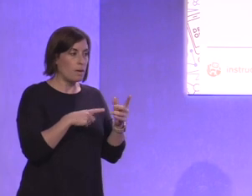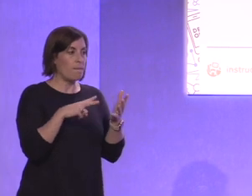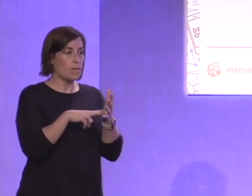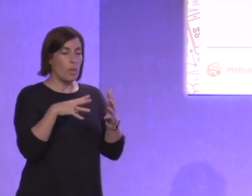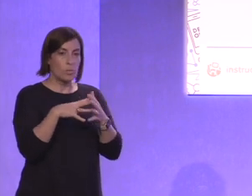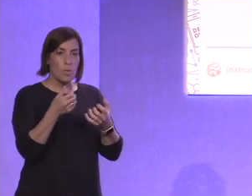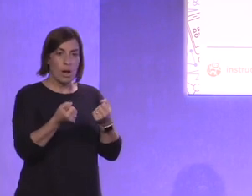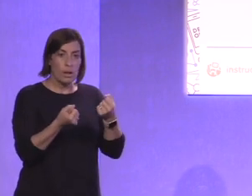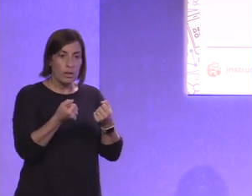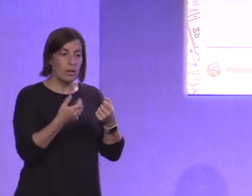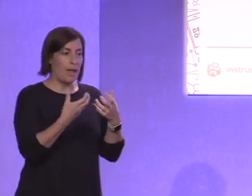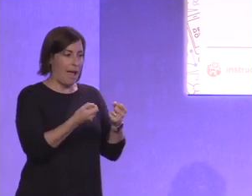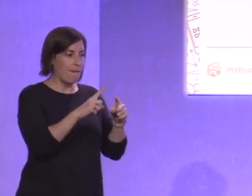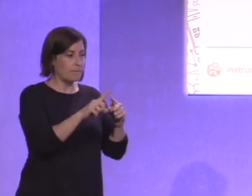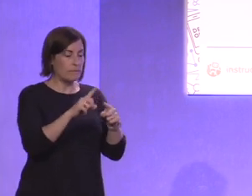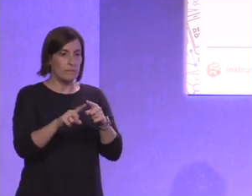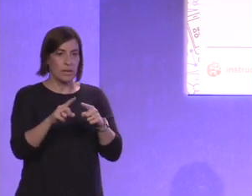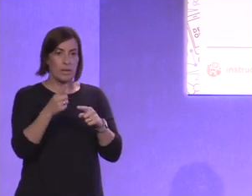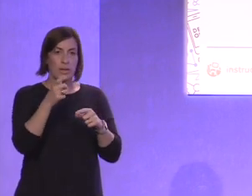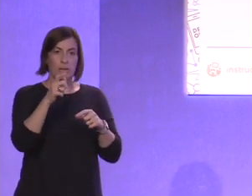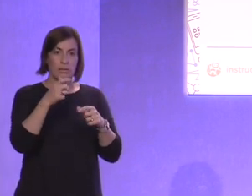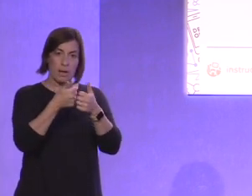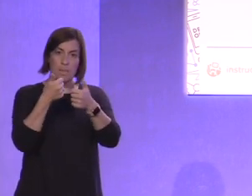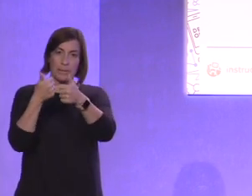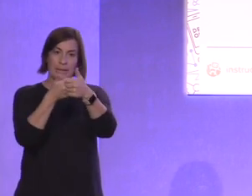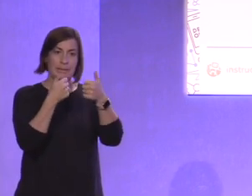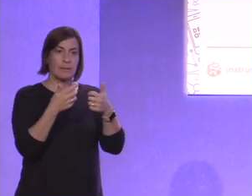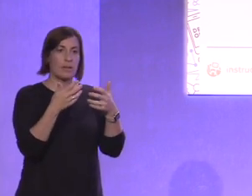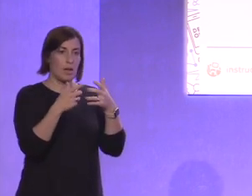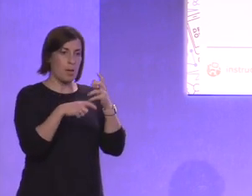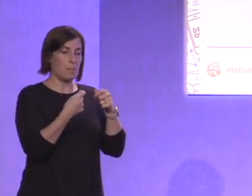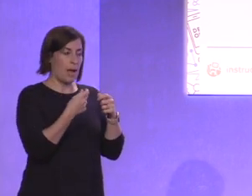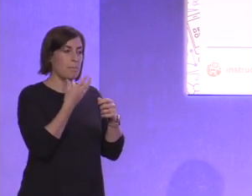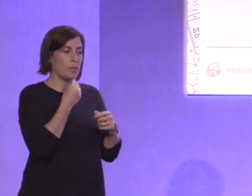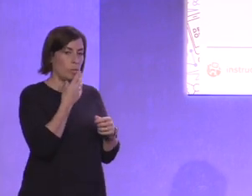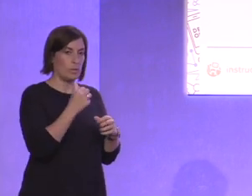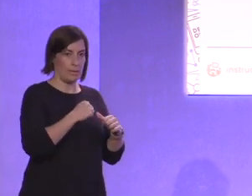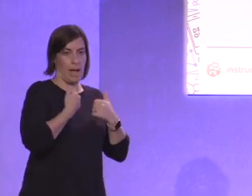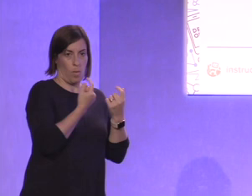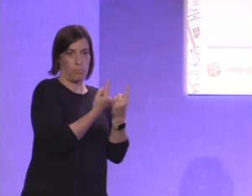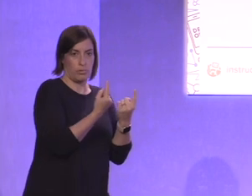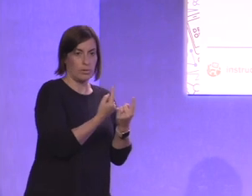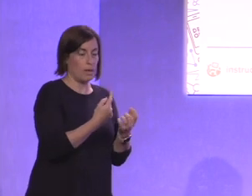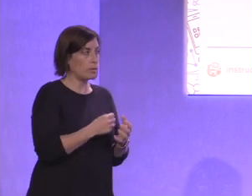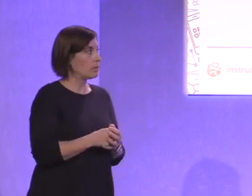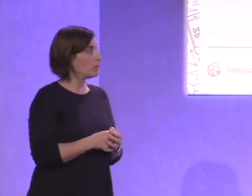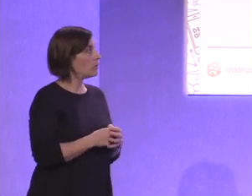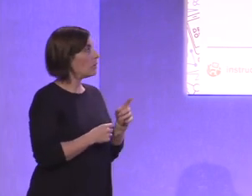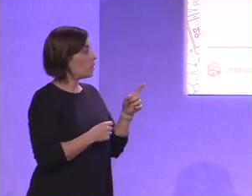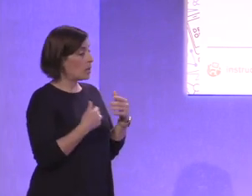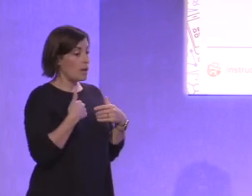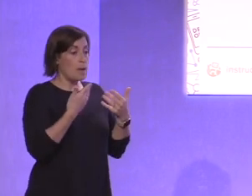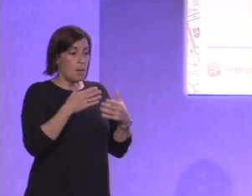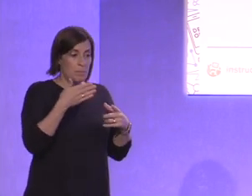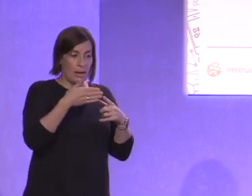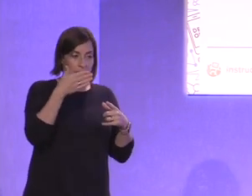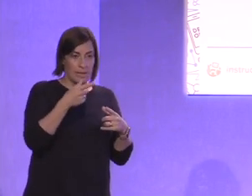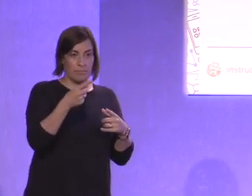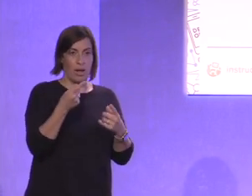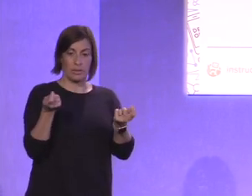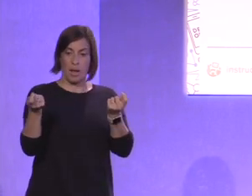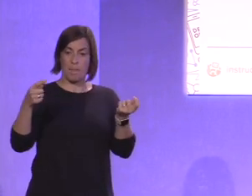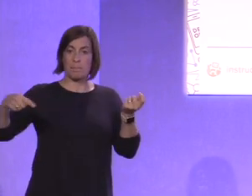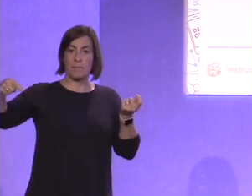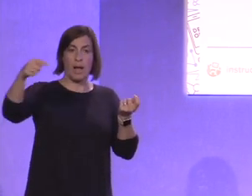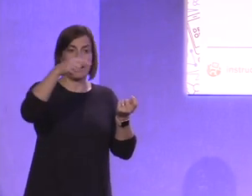This is a mature product that has now identified market fit, which is important when it comes to using site